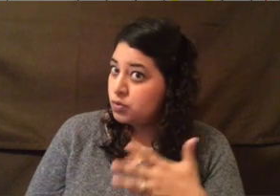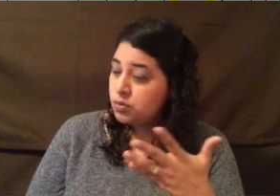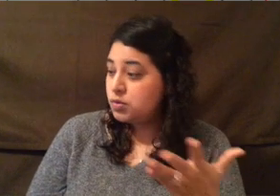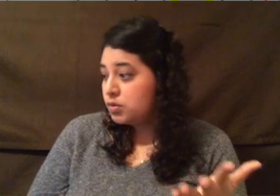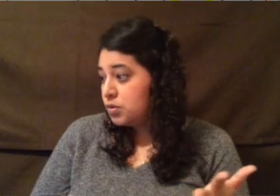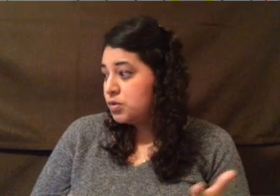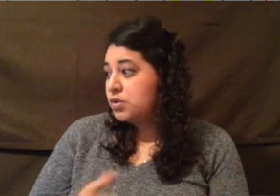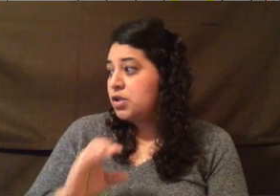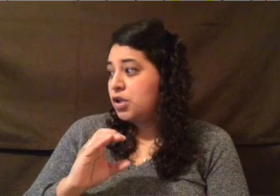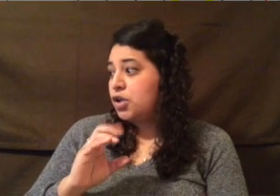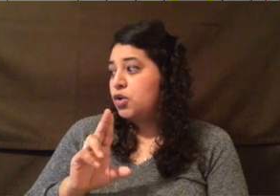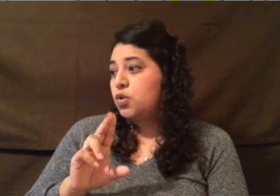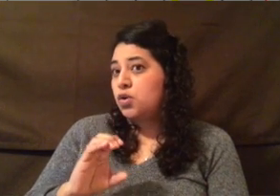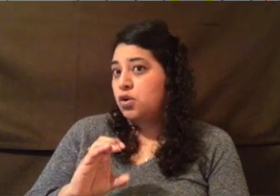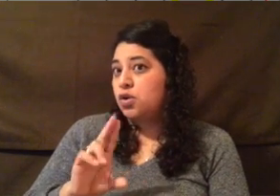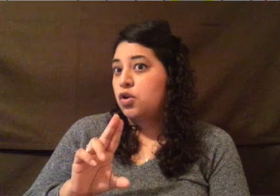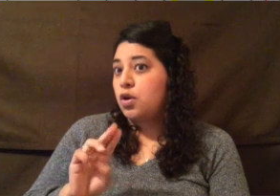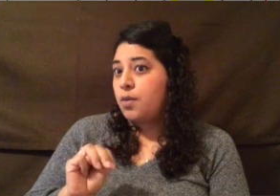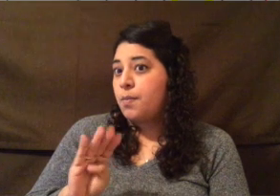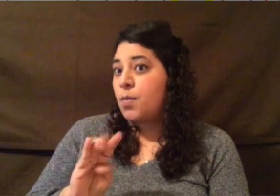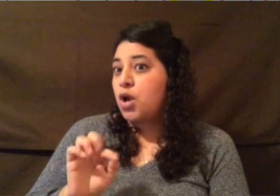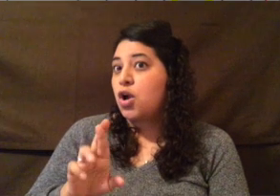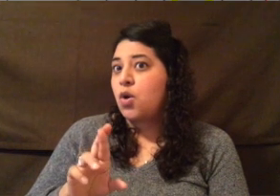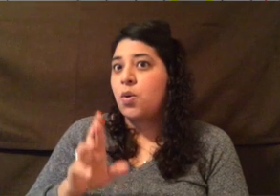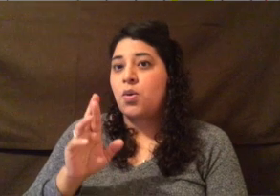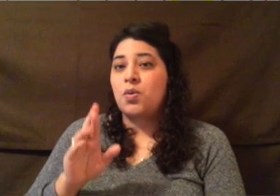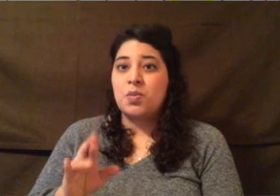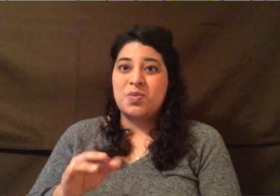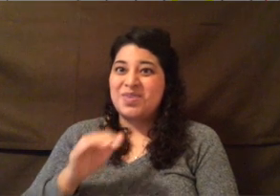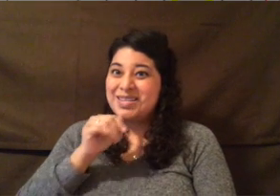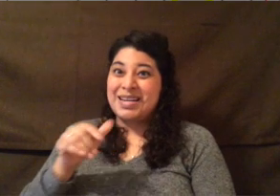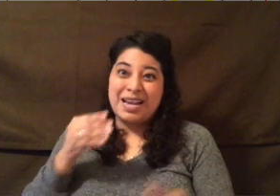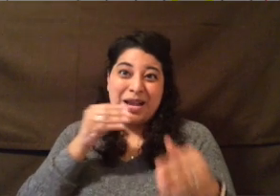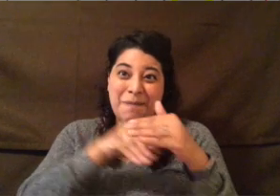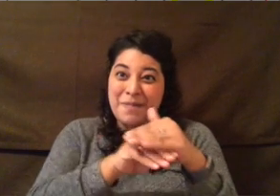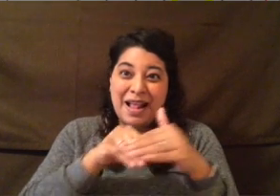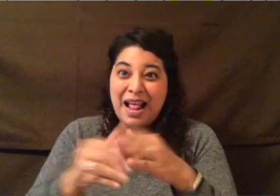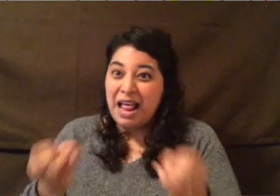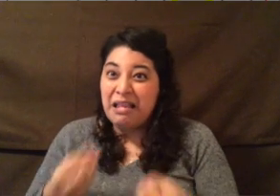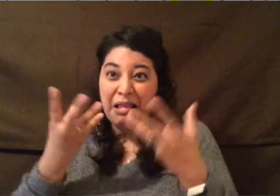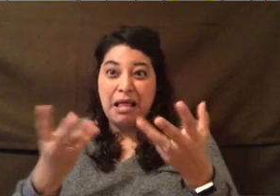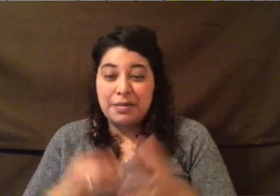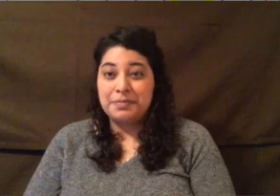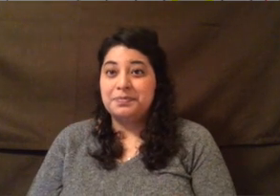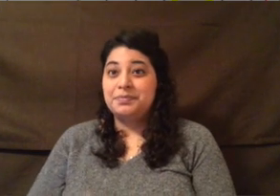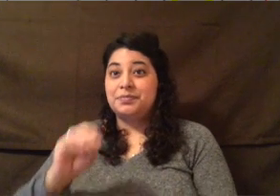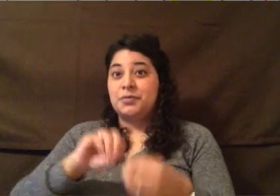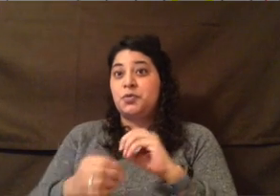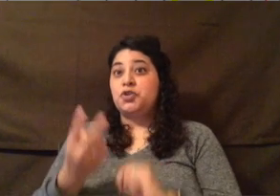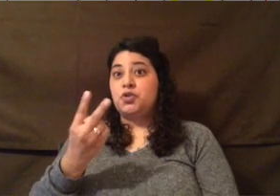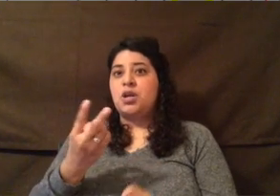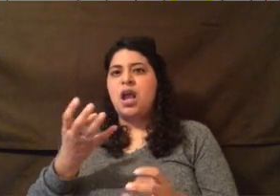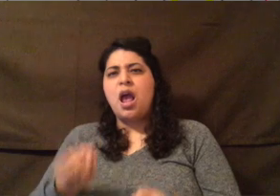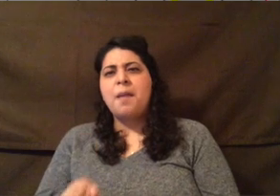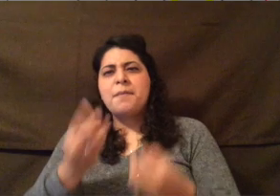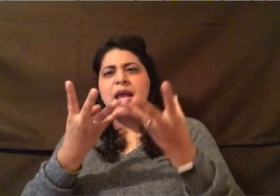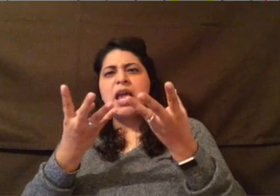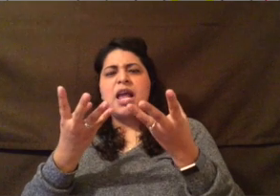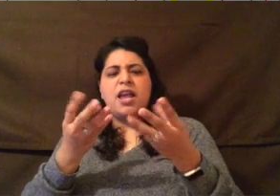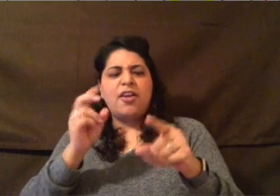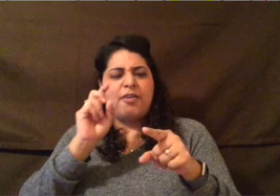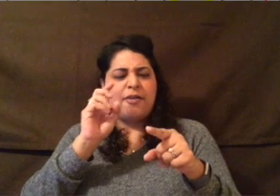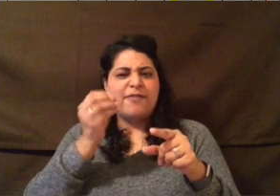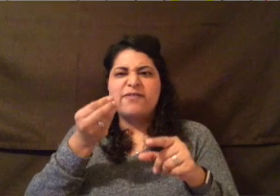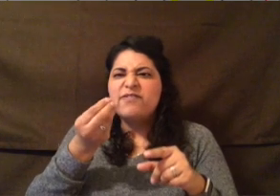cucumber. Okay, that is the least planted category. Number 2, how many fewer beans were planted